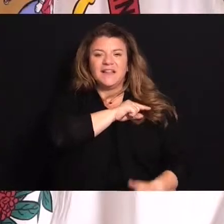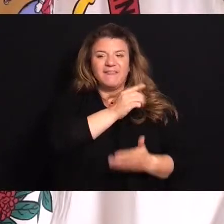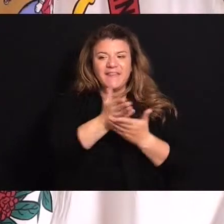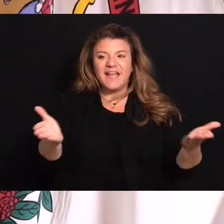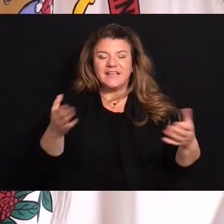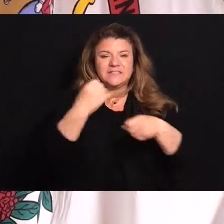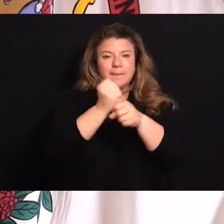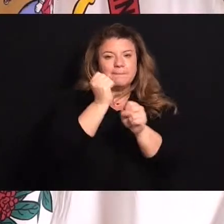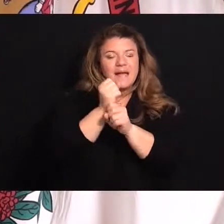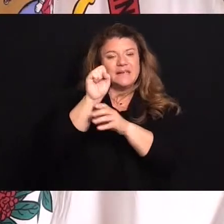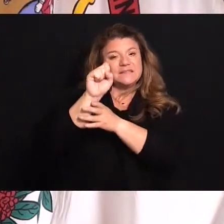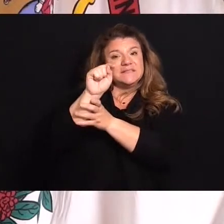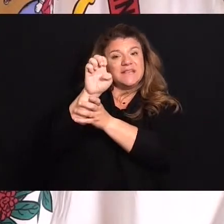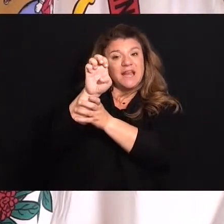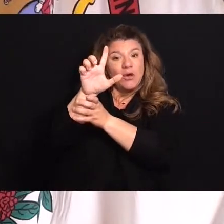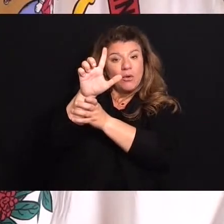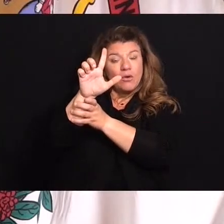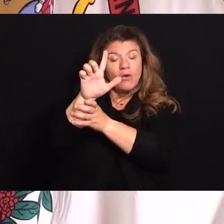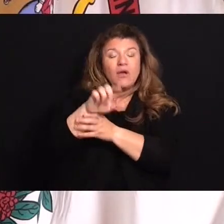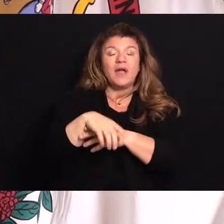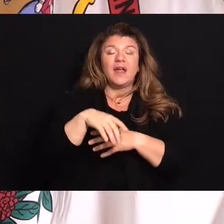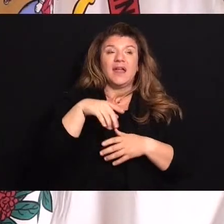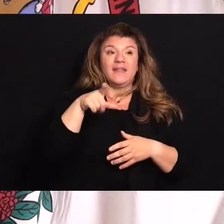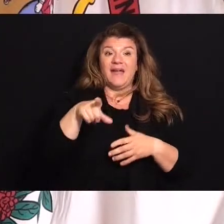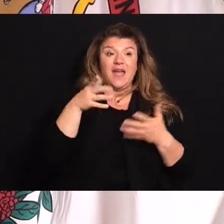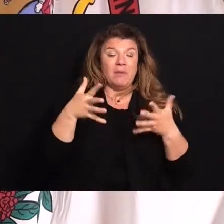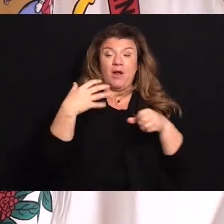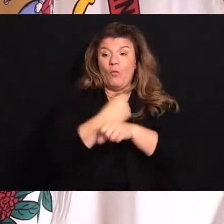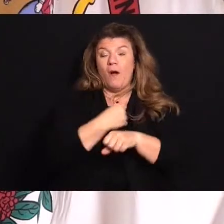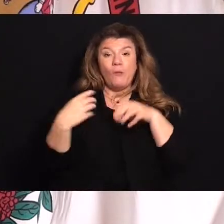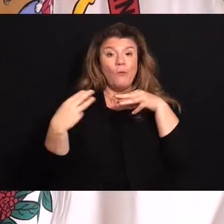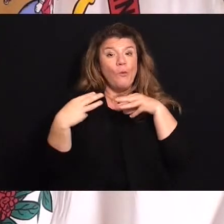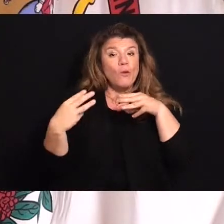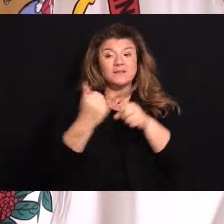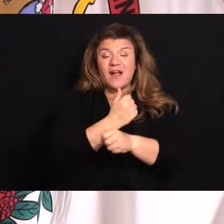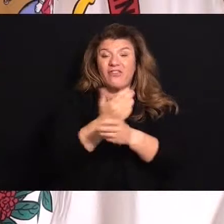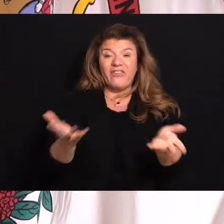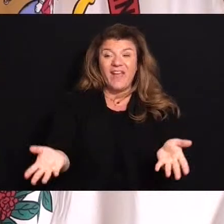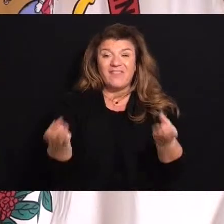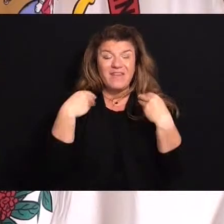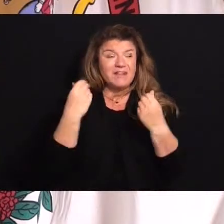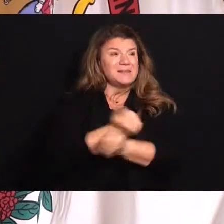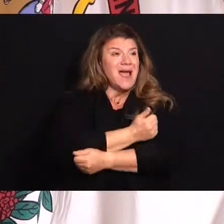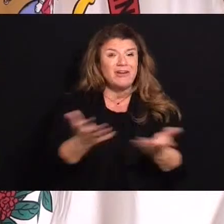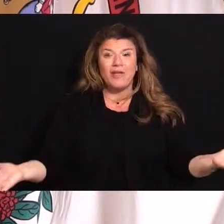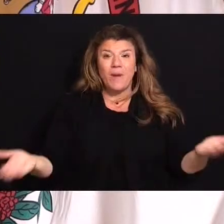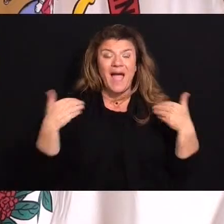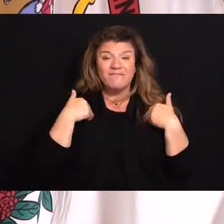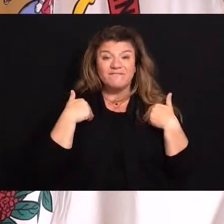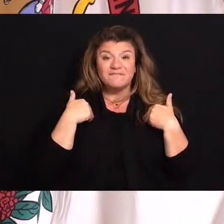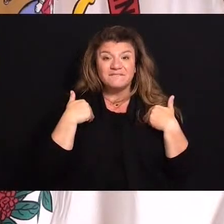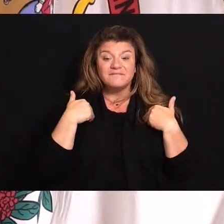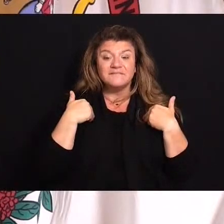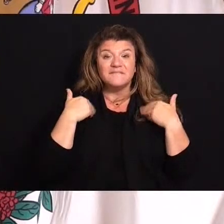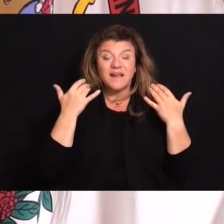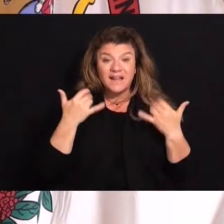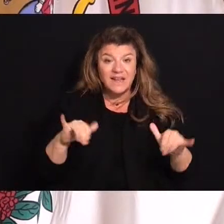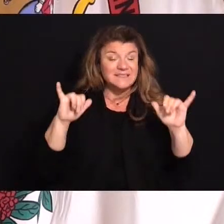make the steel that probably won the wars and everything, that give us everything we have today. And they still are